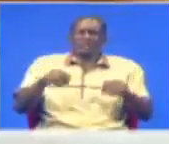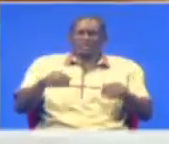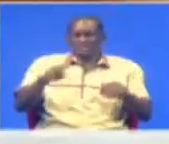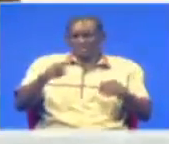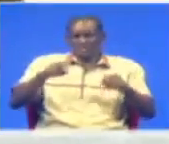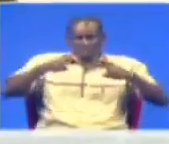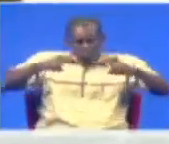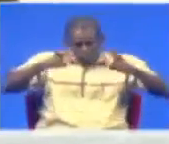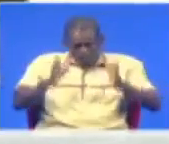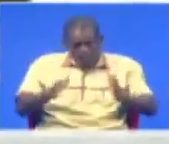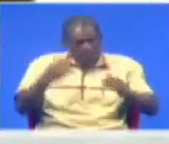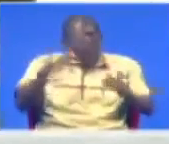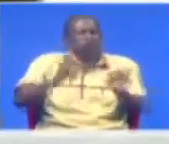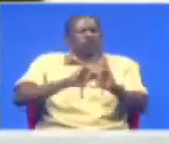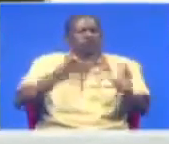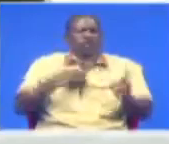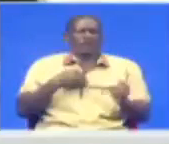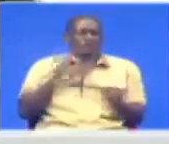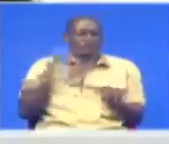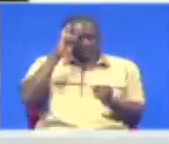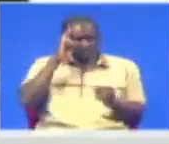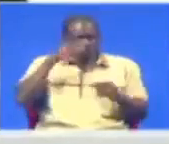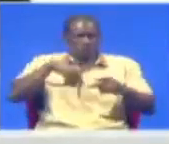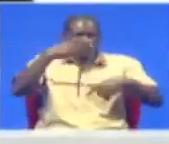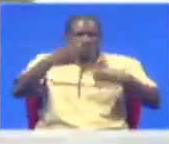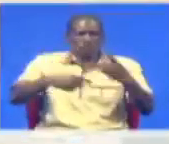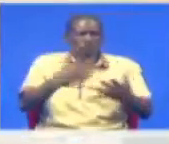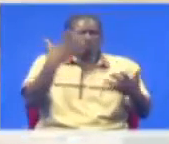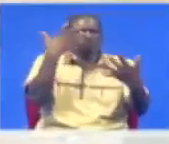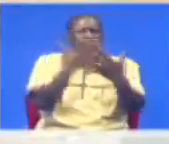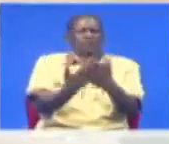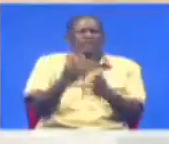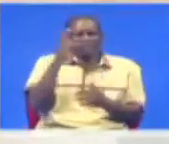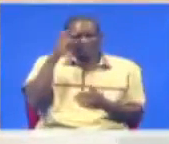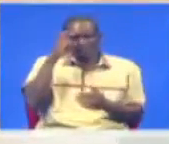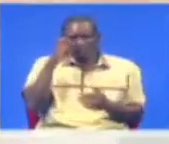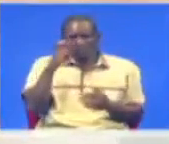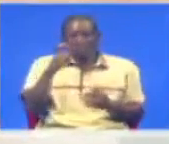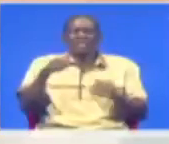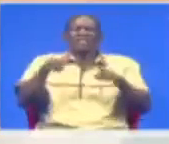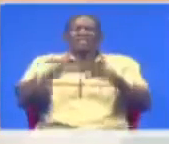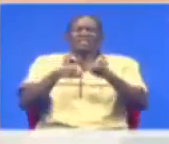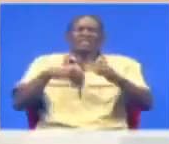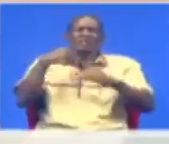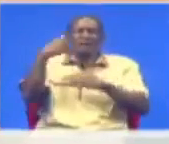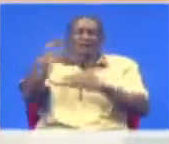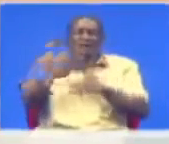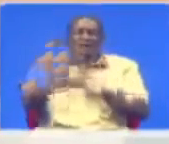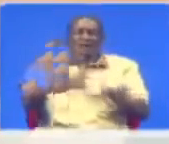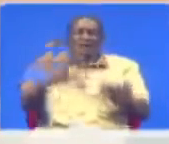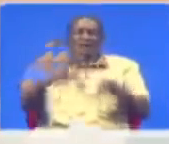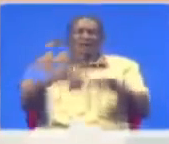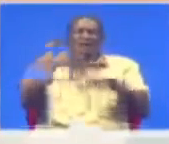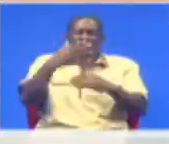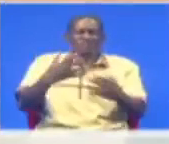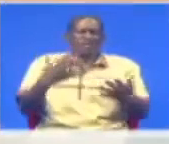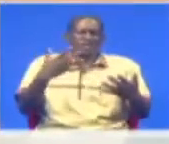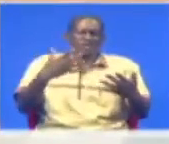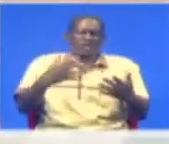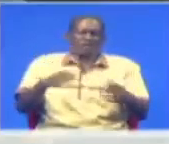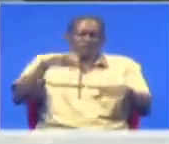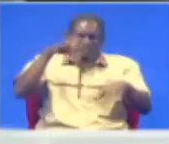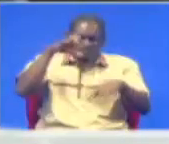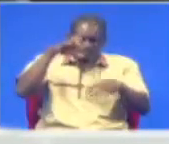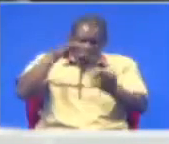of lacking compelling reasons to continue holding the suspect even after confiscating his communication